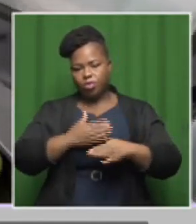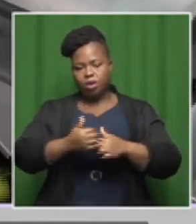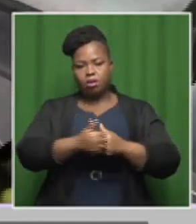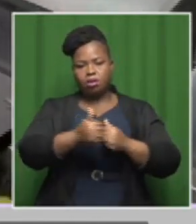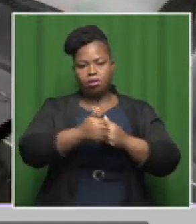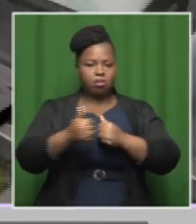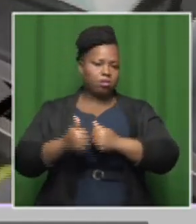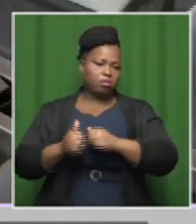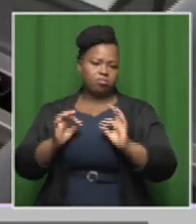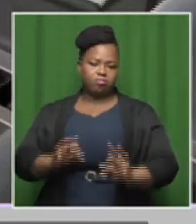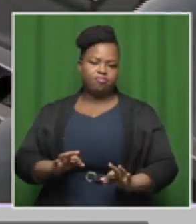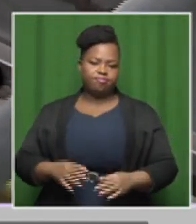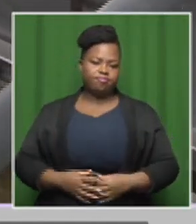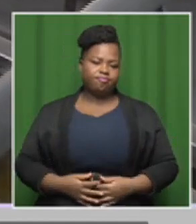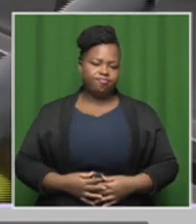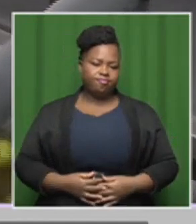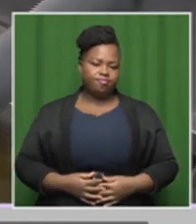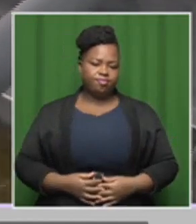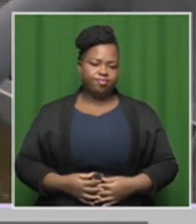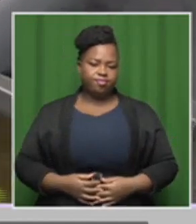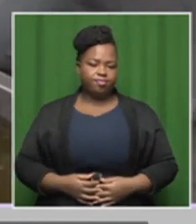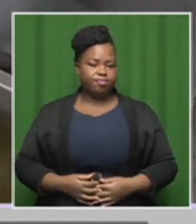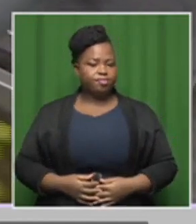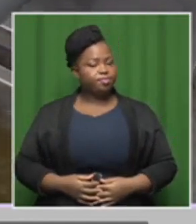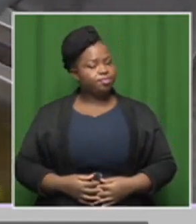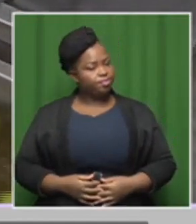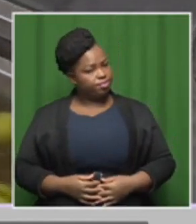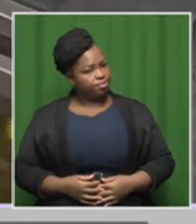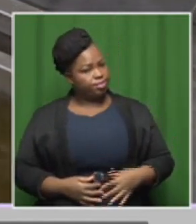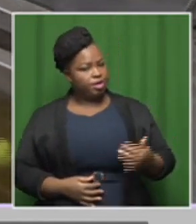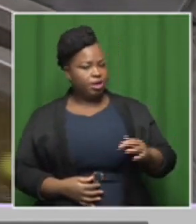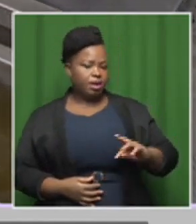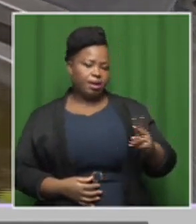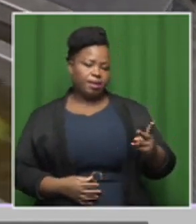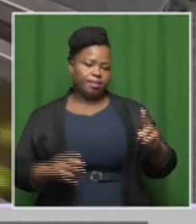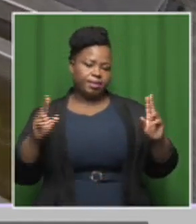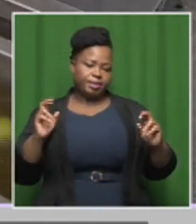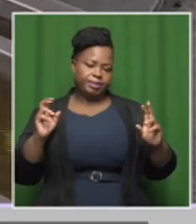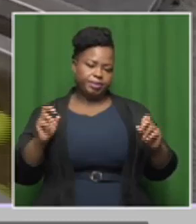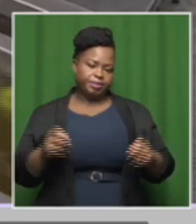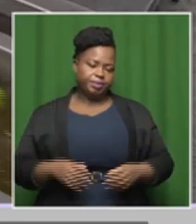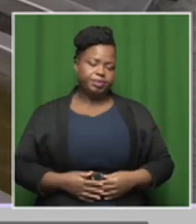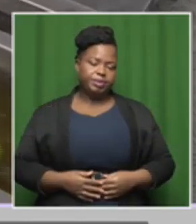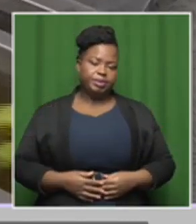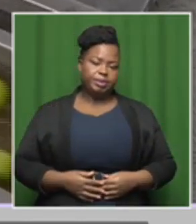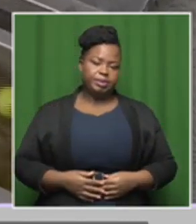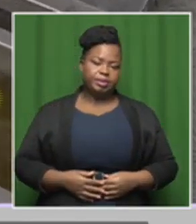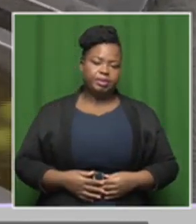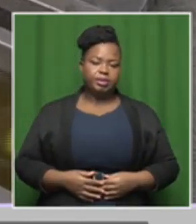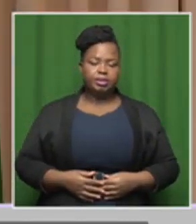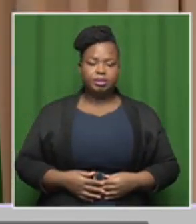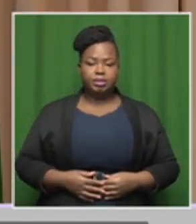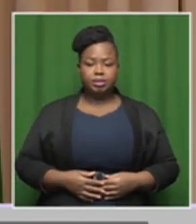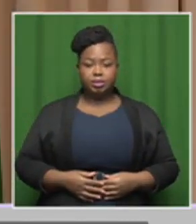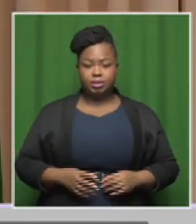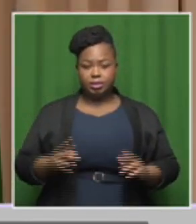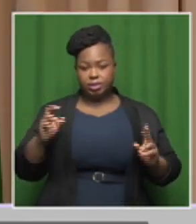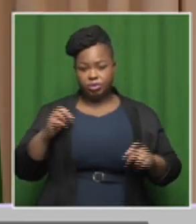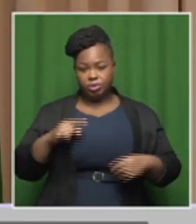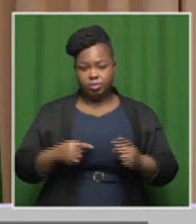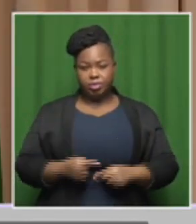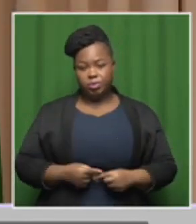together in simple terms. So let's have a look at other issues. I mean, also the whole issue